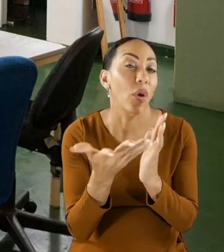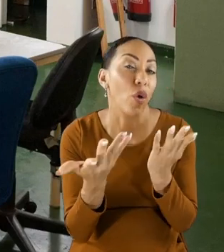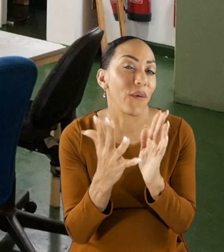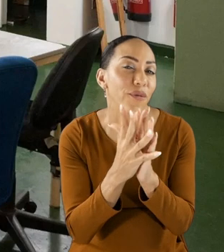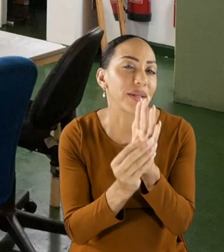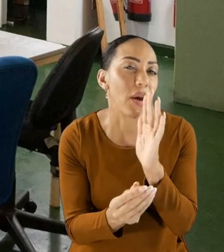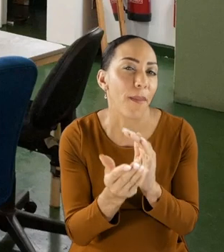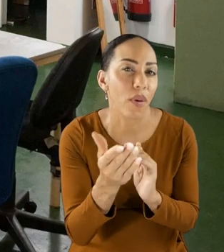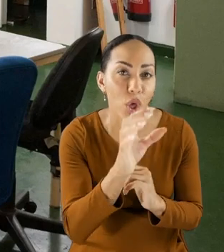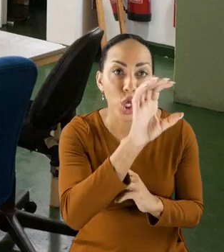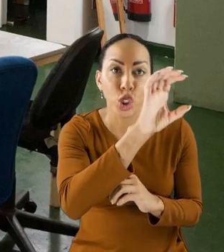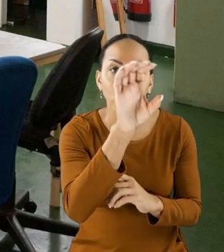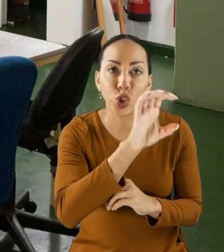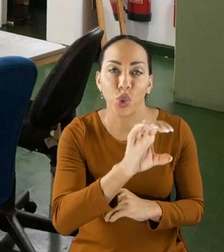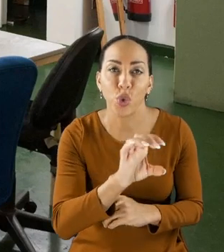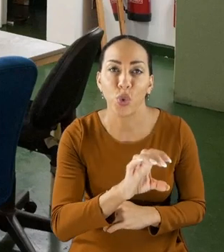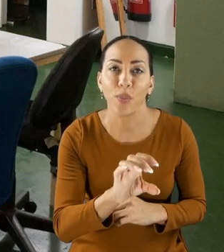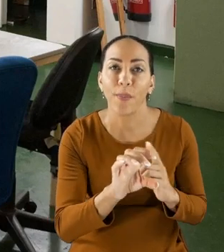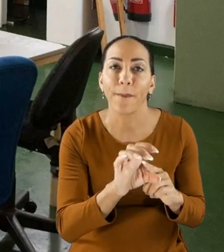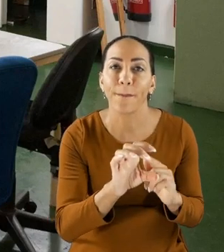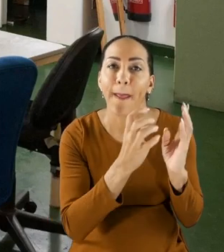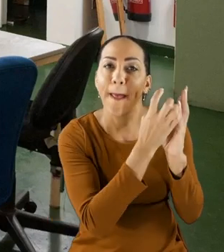where we saw, for example, the